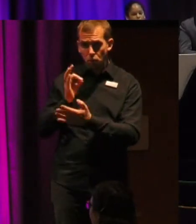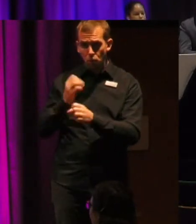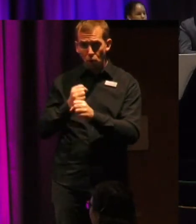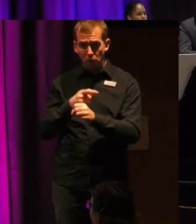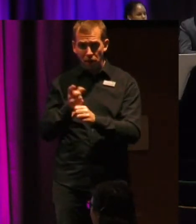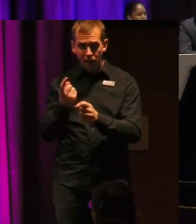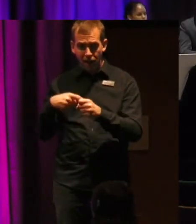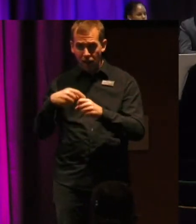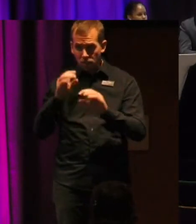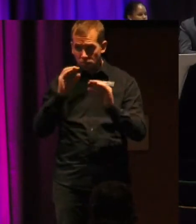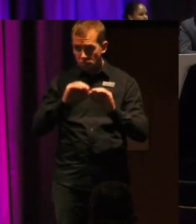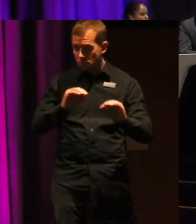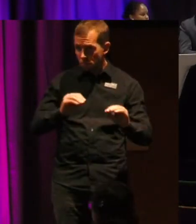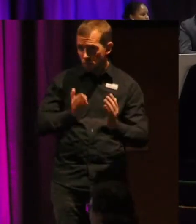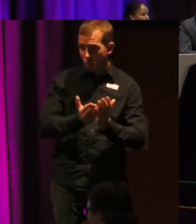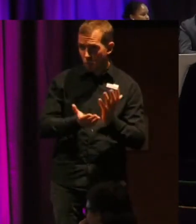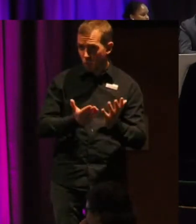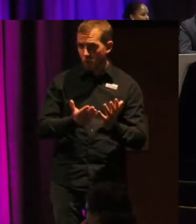level?